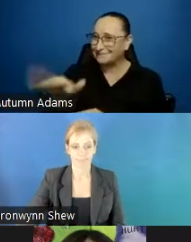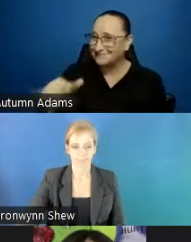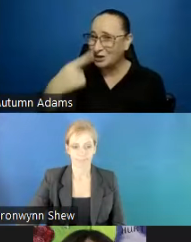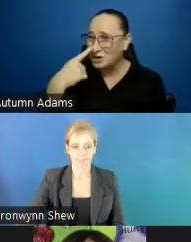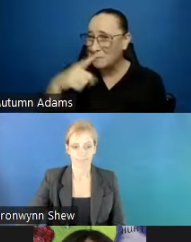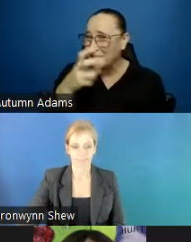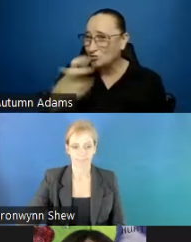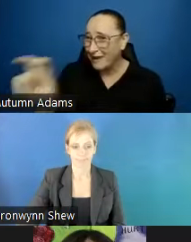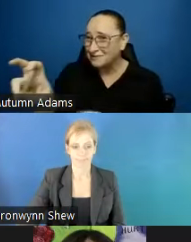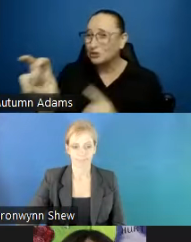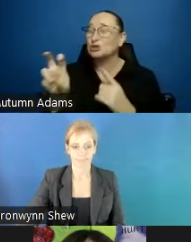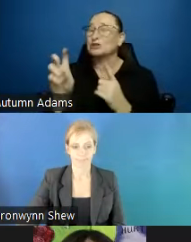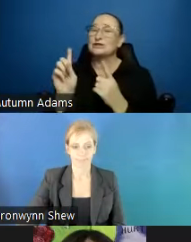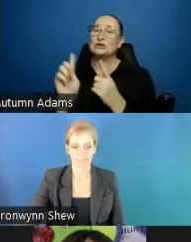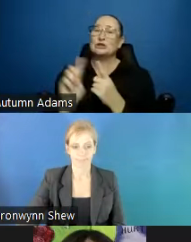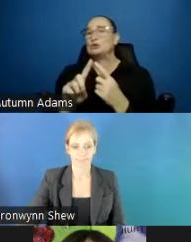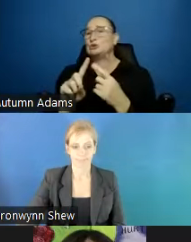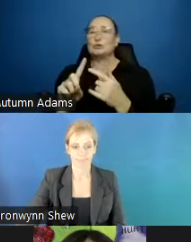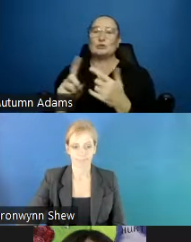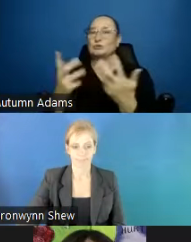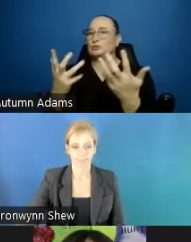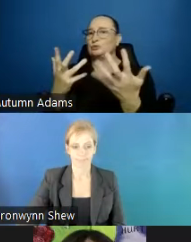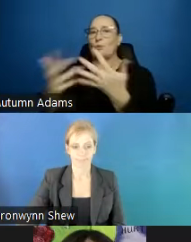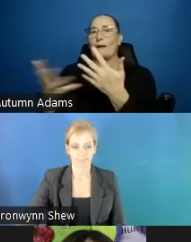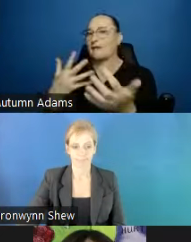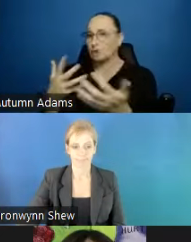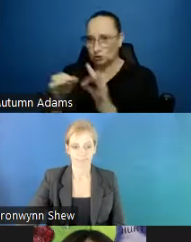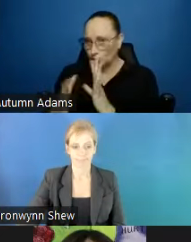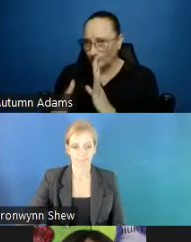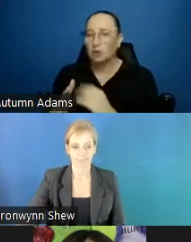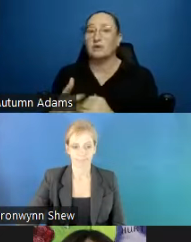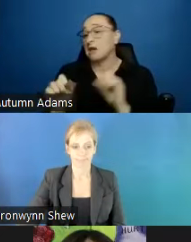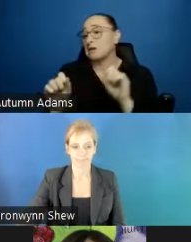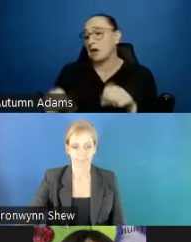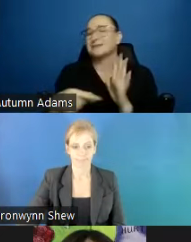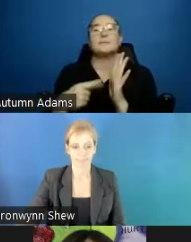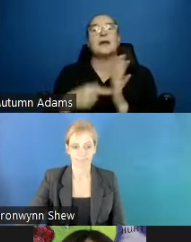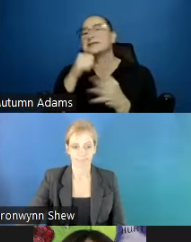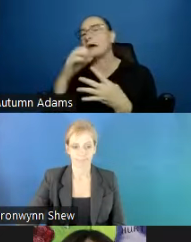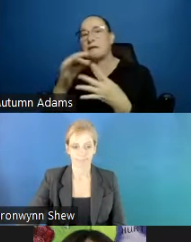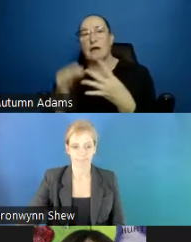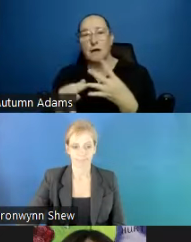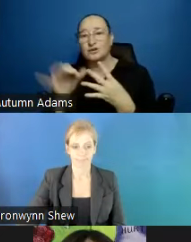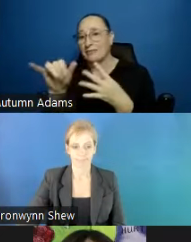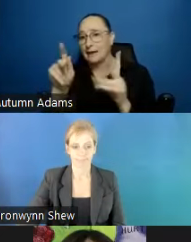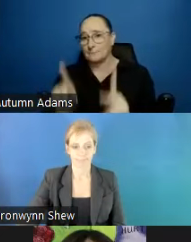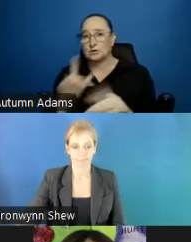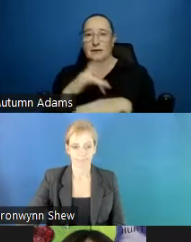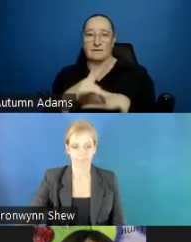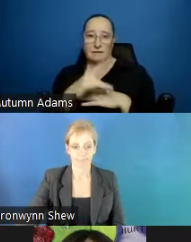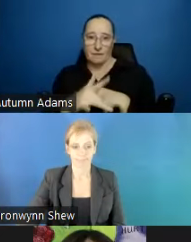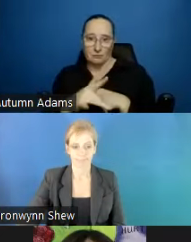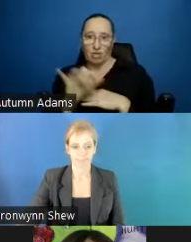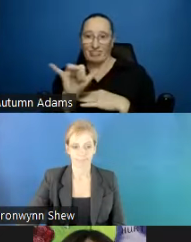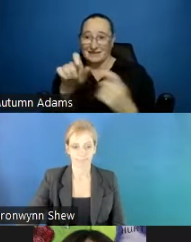me to such and such interpreter? And they can. Sometimes there's not an option of that person being available. That